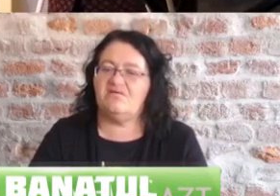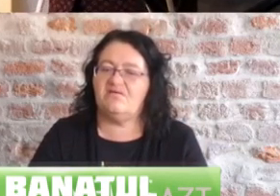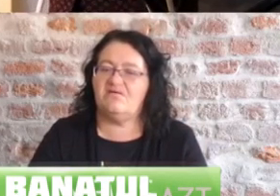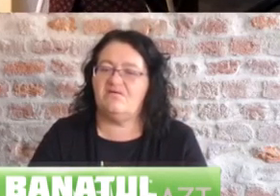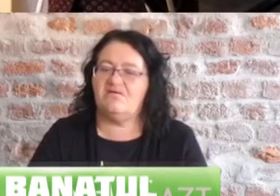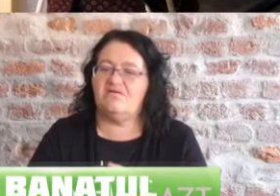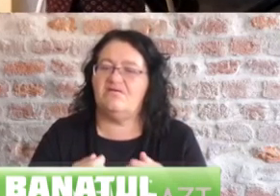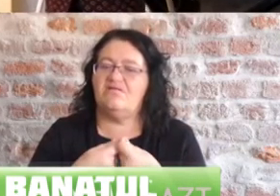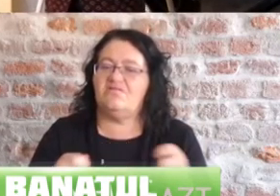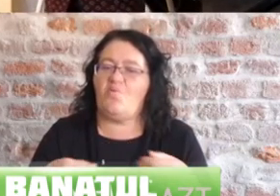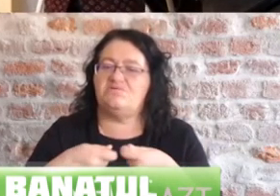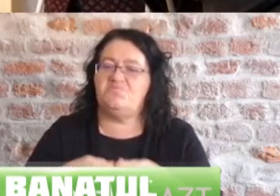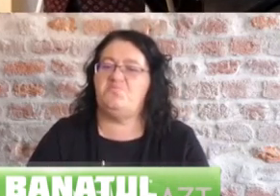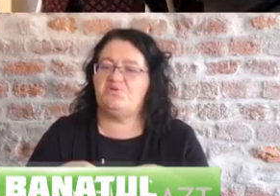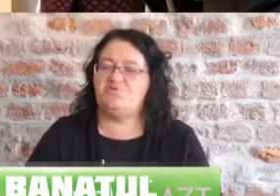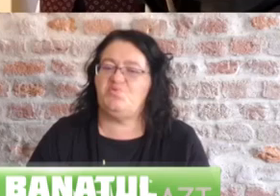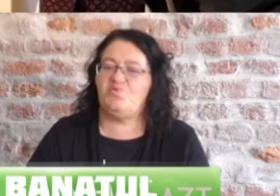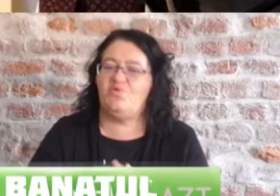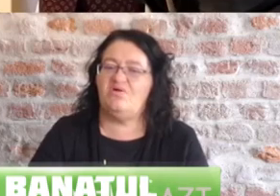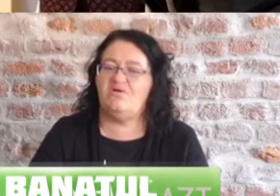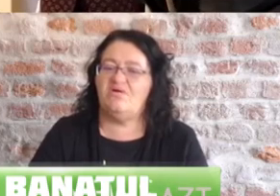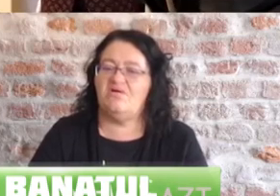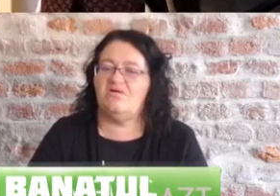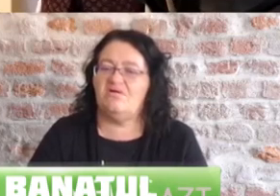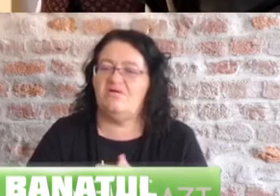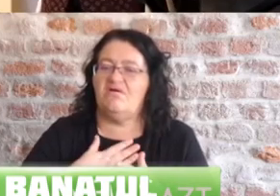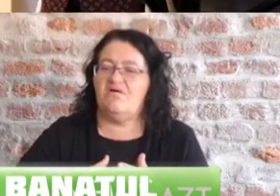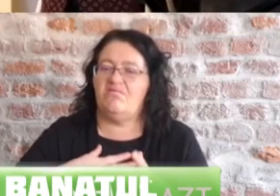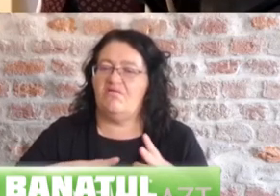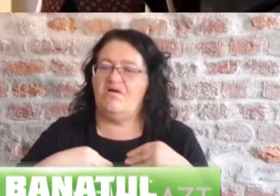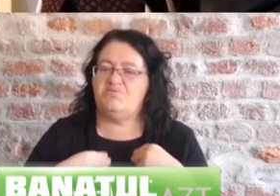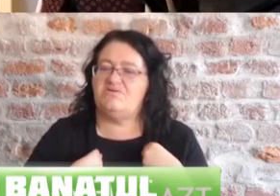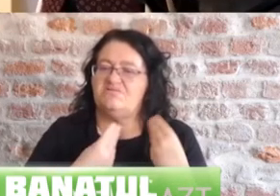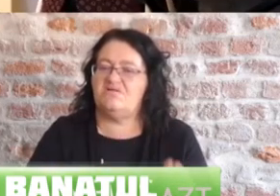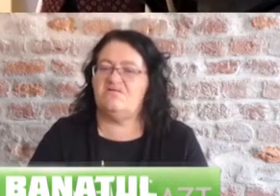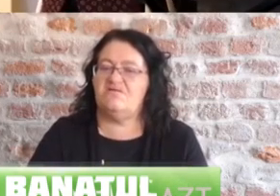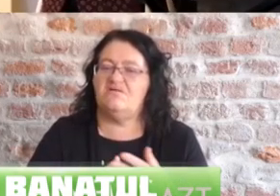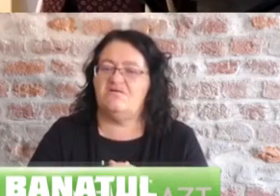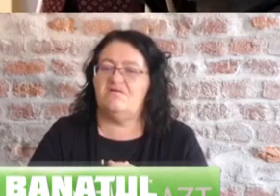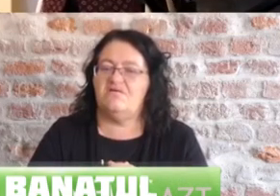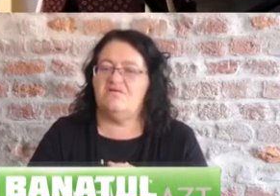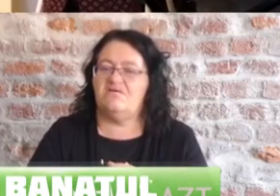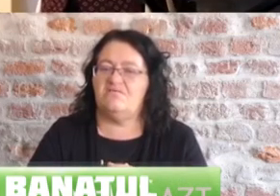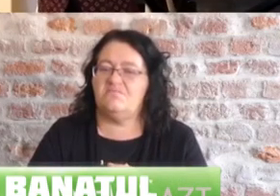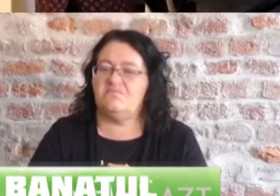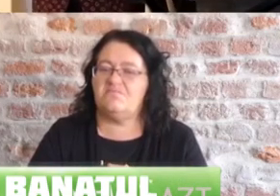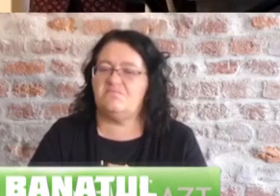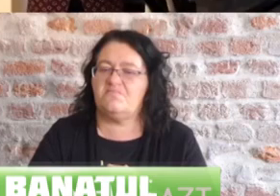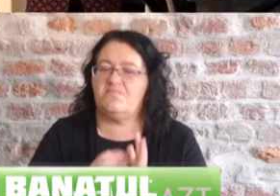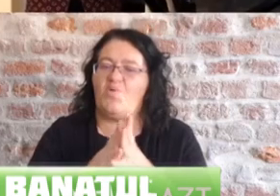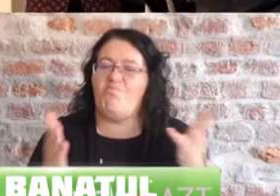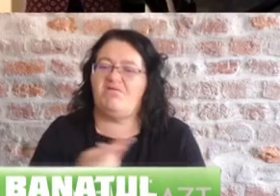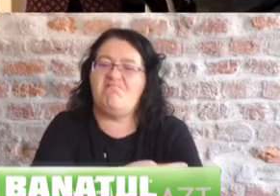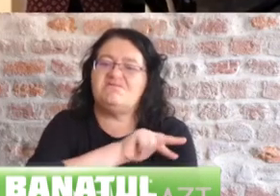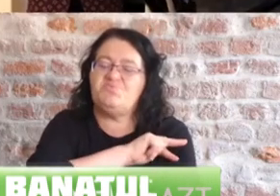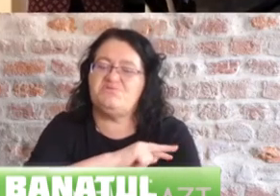jury members, we have really invested ourselves in this big